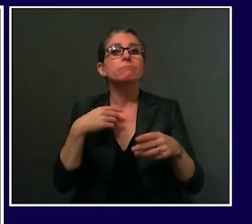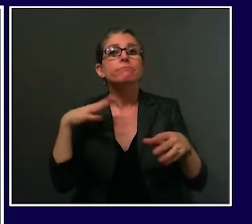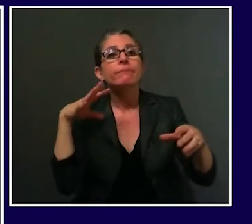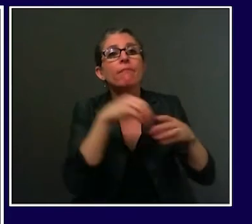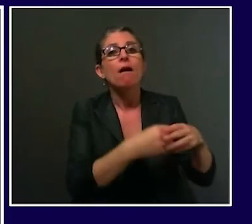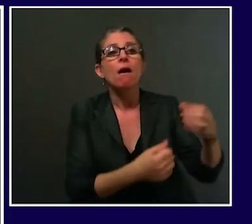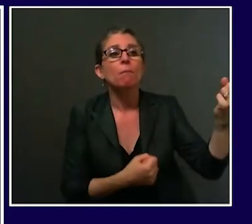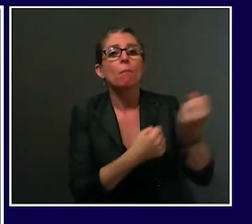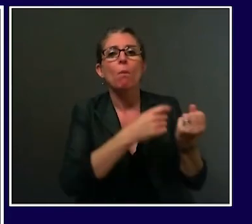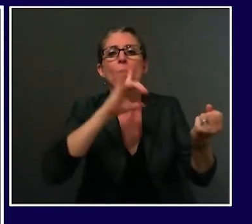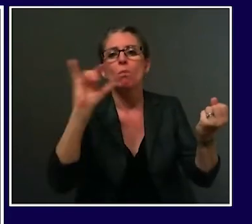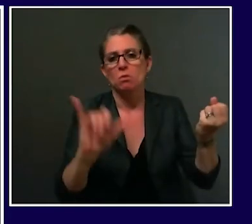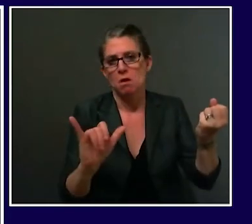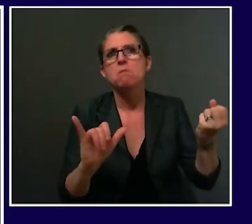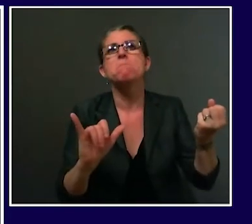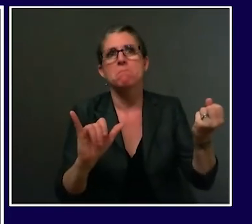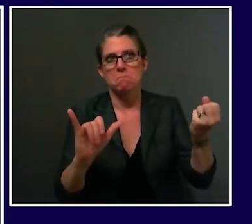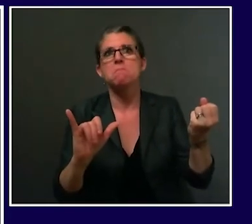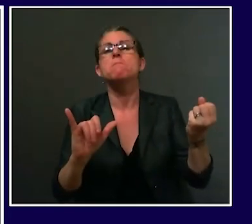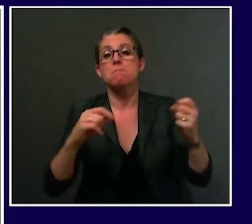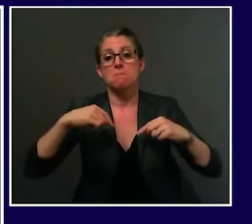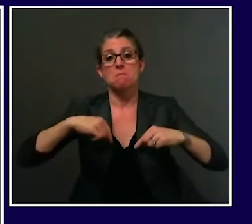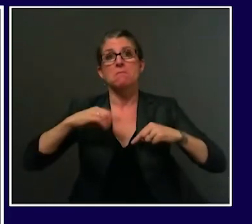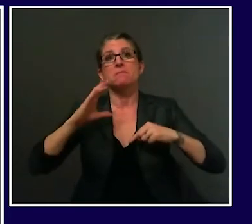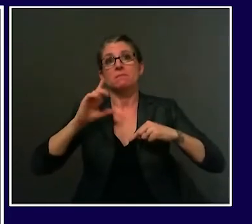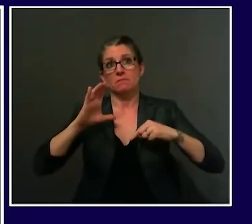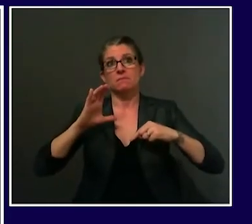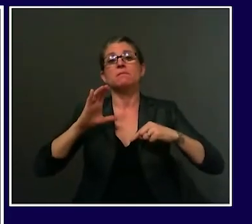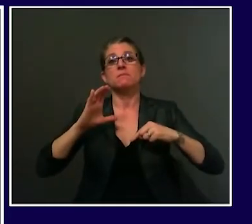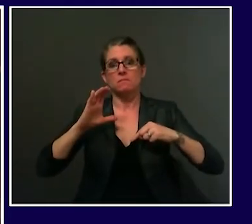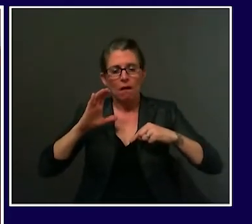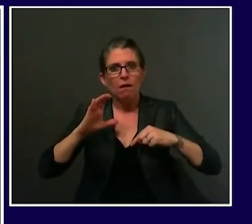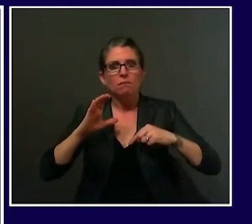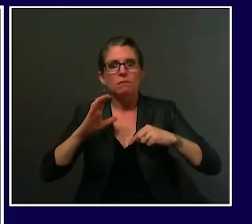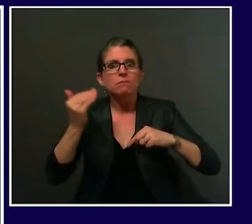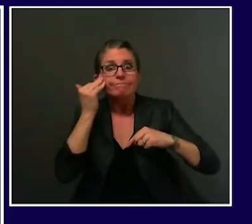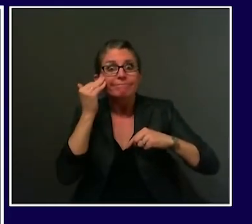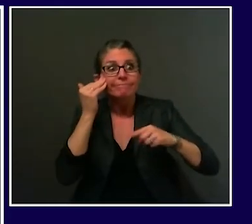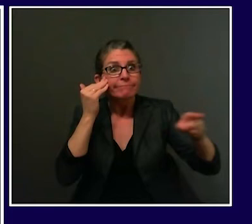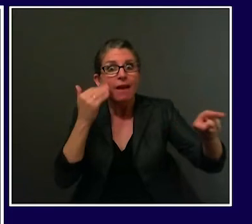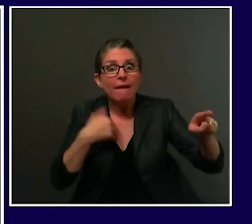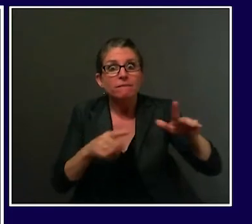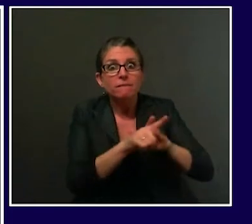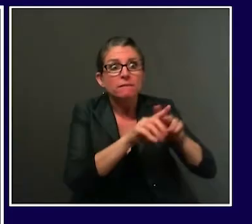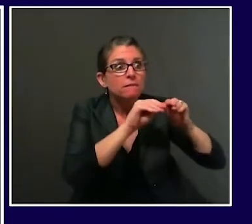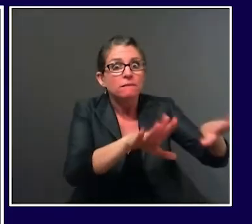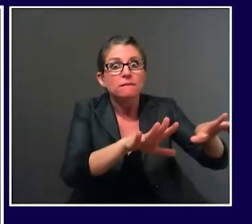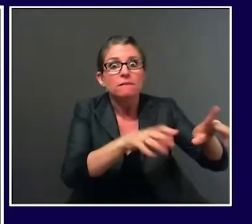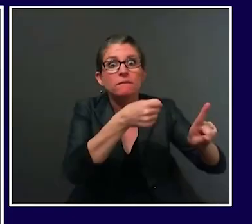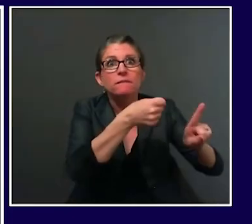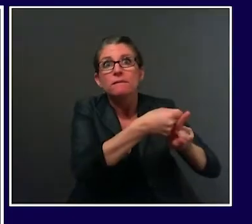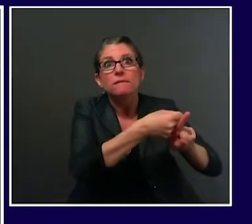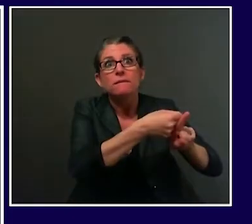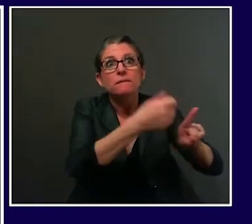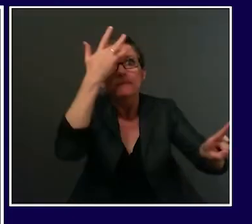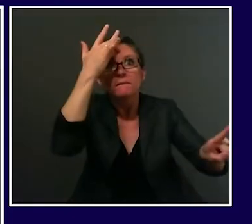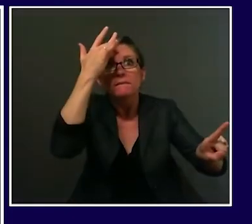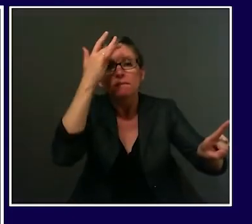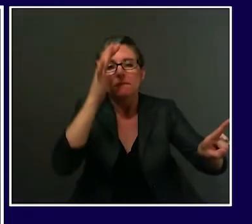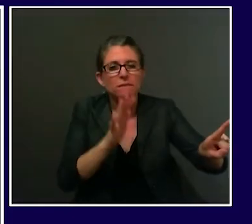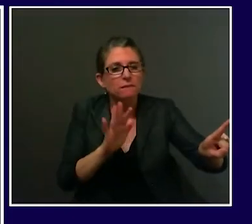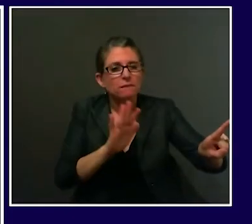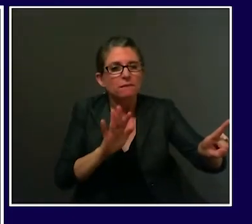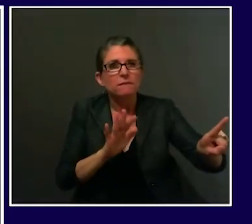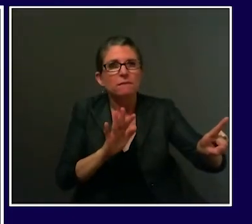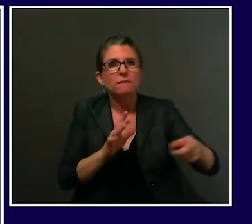became aware of conditions there that constituted an outbreak, which was now well over a week ago, we